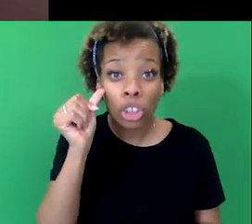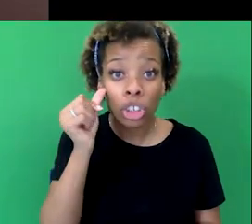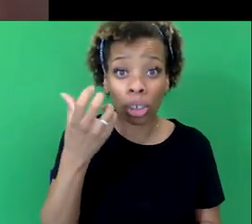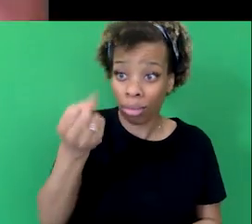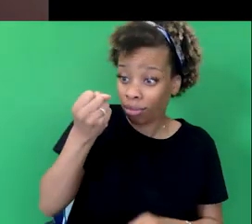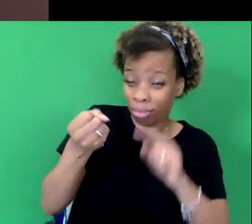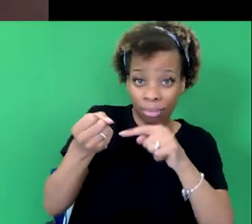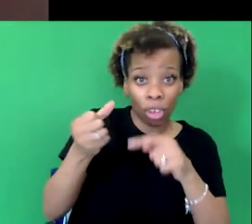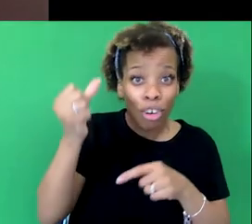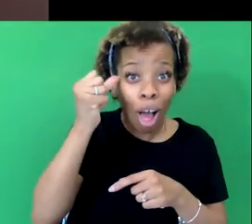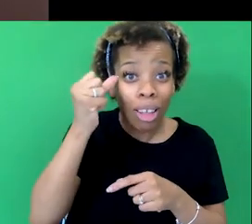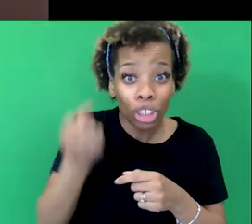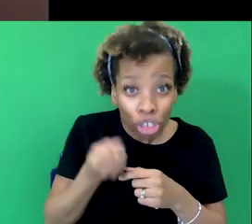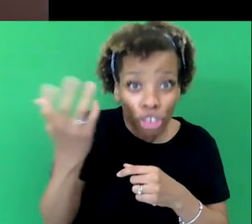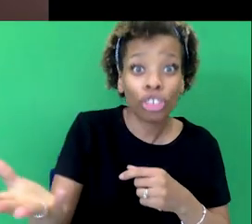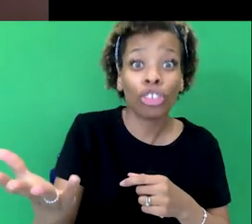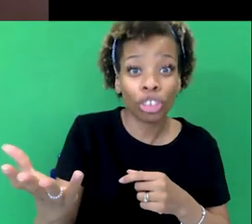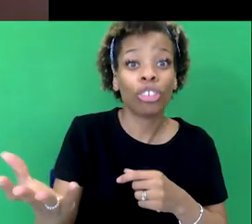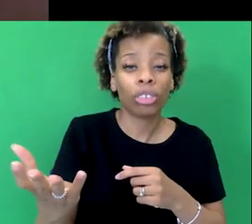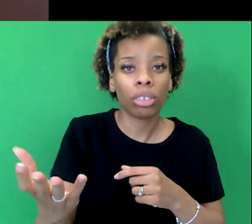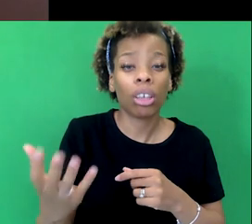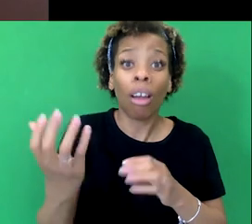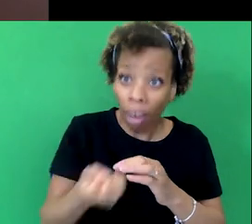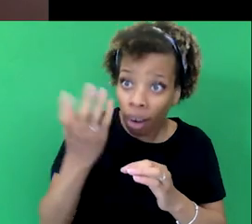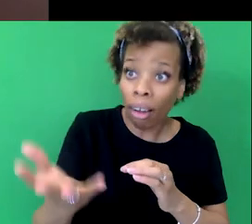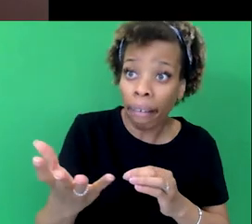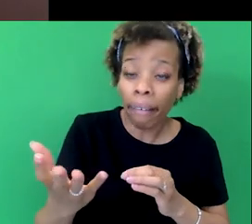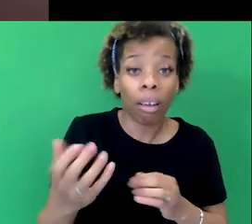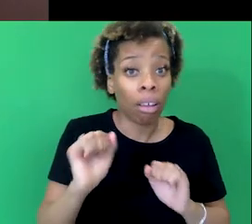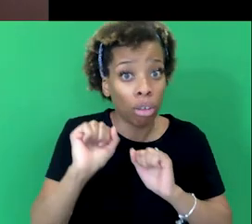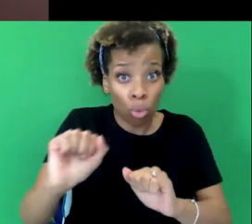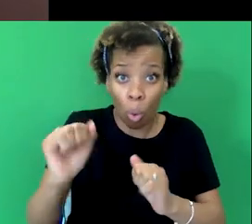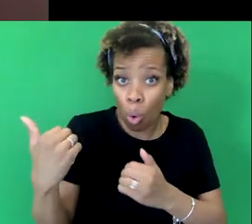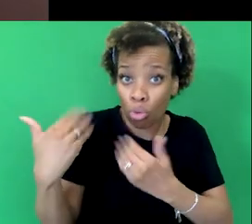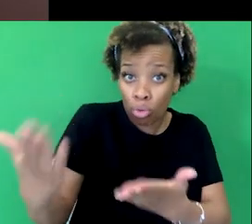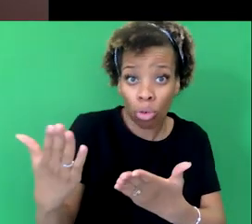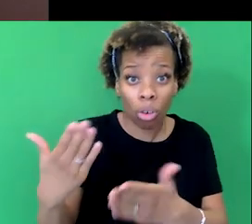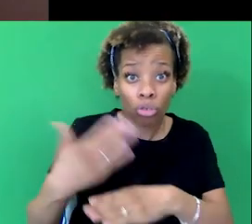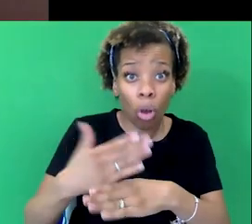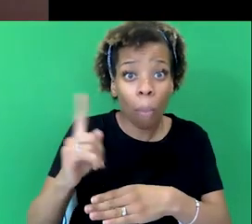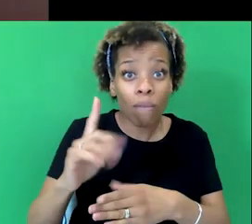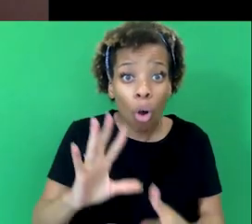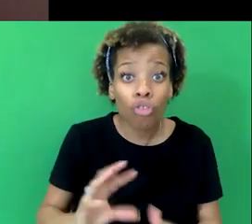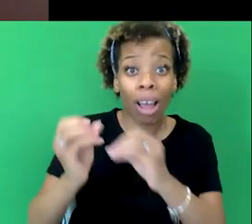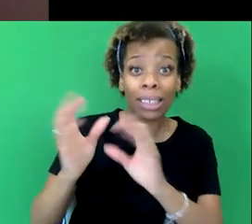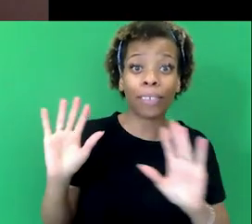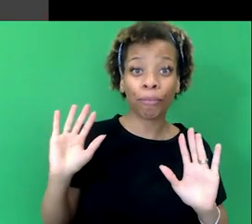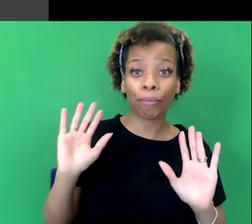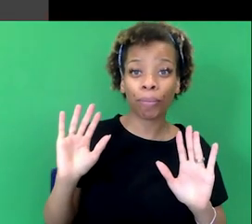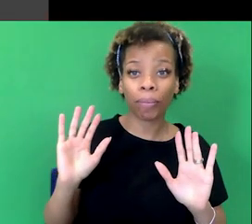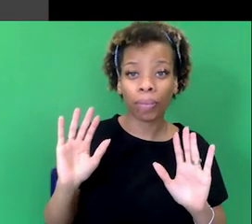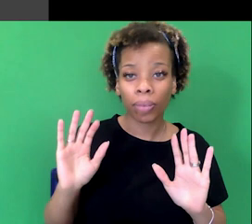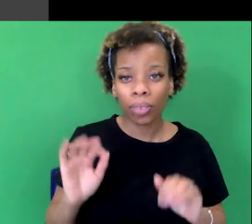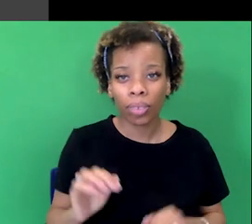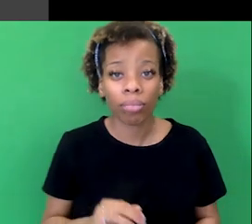and to hopefully inspire, but also just to stand back and go, your job is over to you. I've done my bit. I have that as